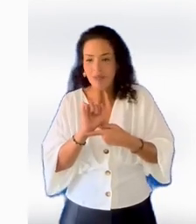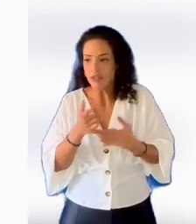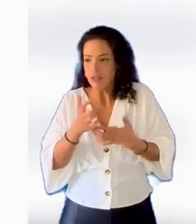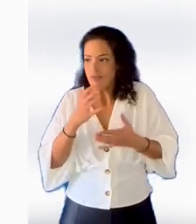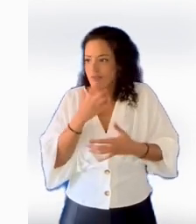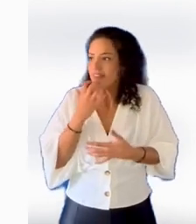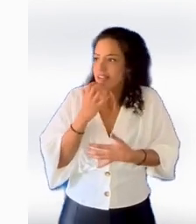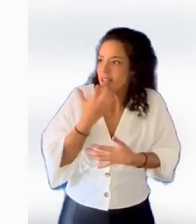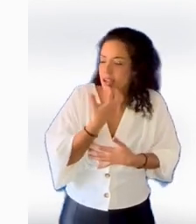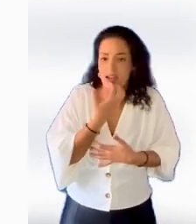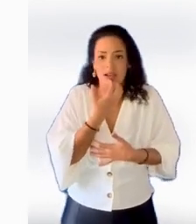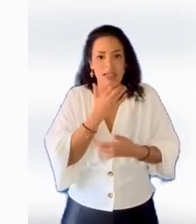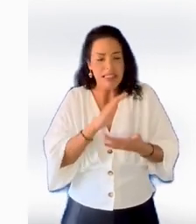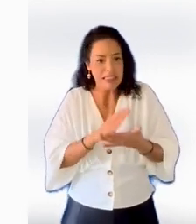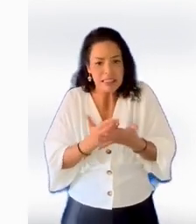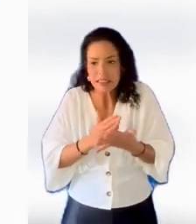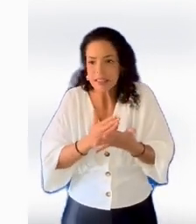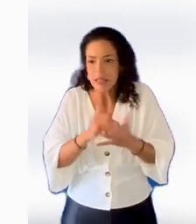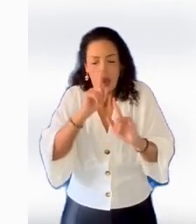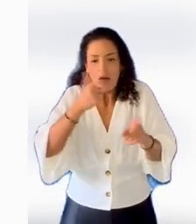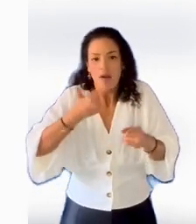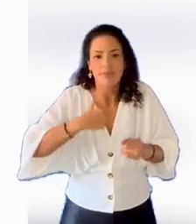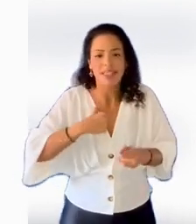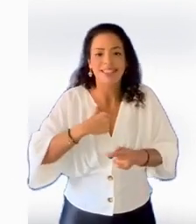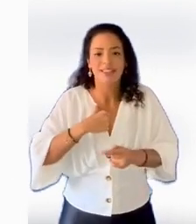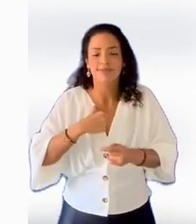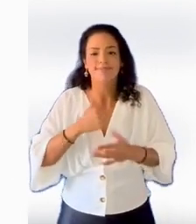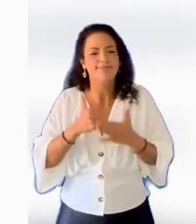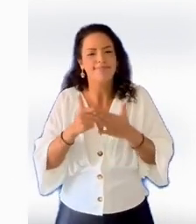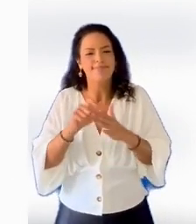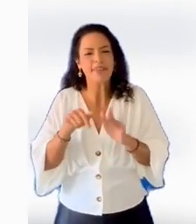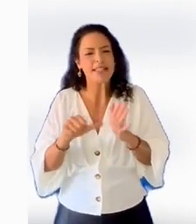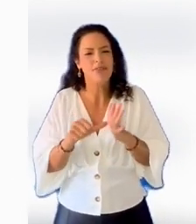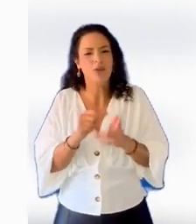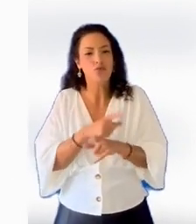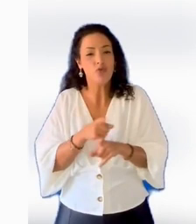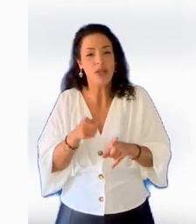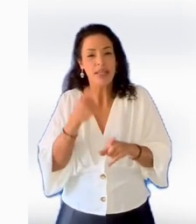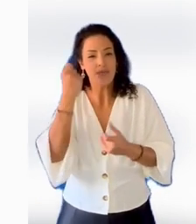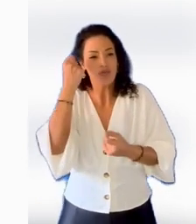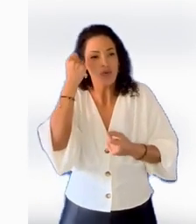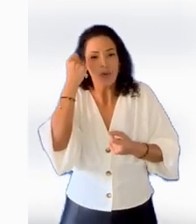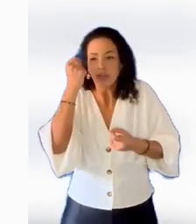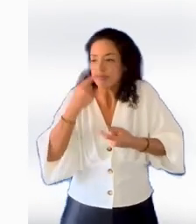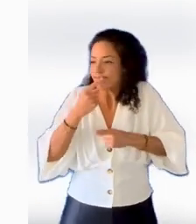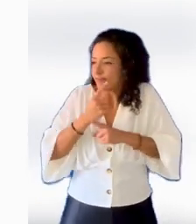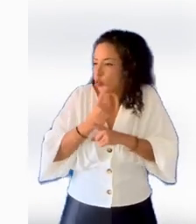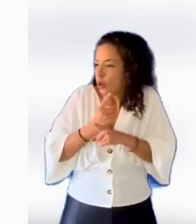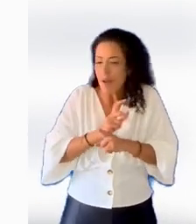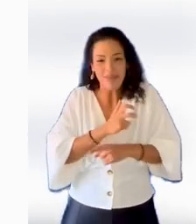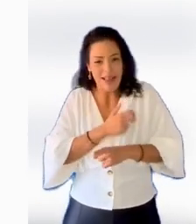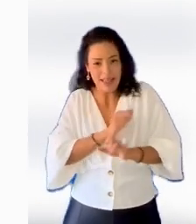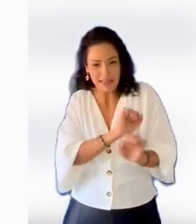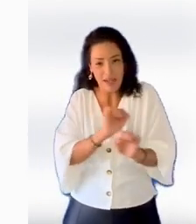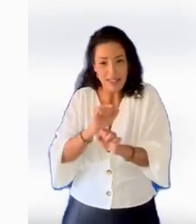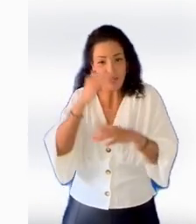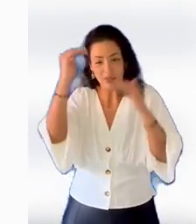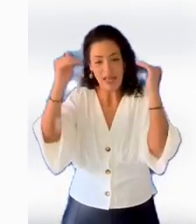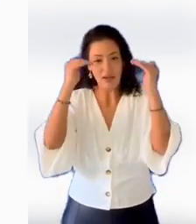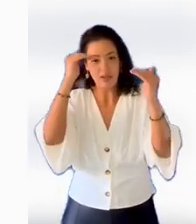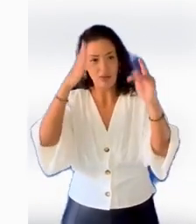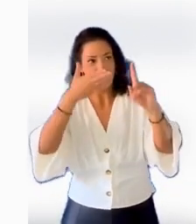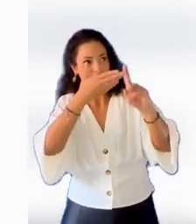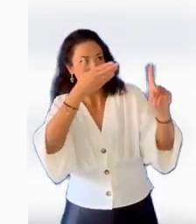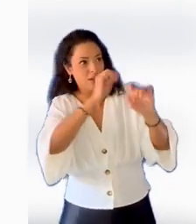fear, uncertainty and unpredictability. Often they find it difficult to share the extent of their anxieties with the adults around them, noting